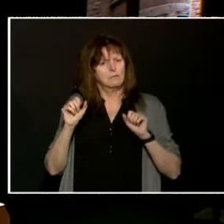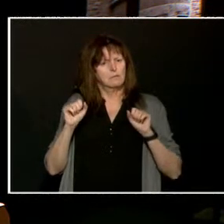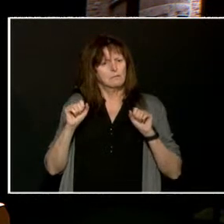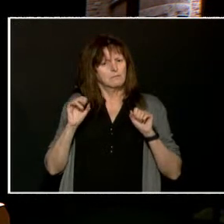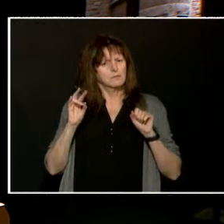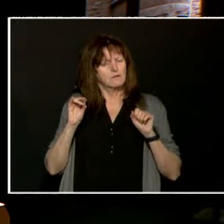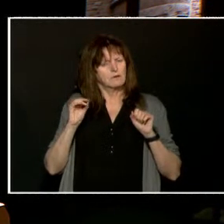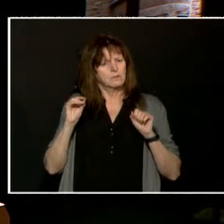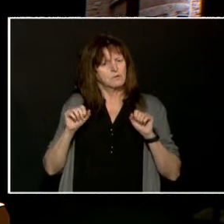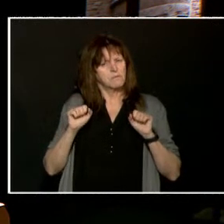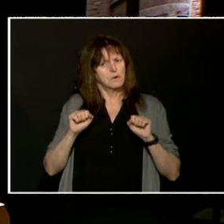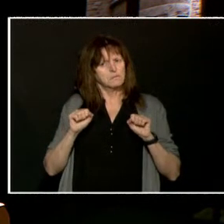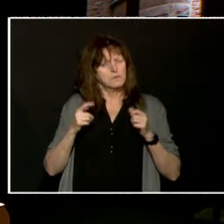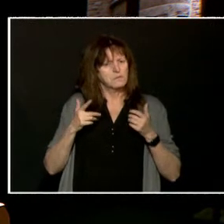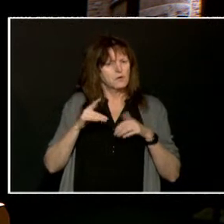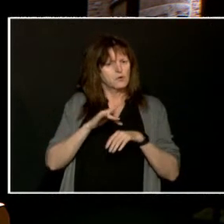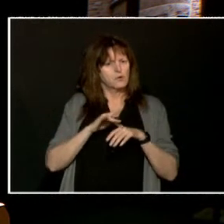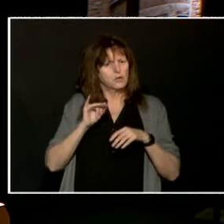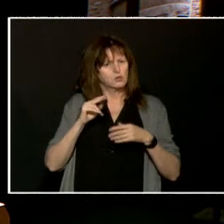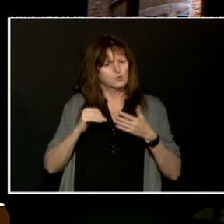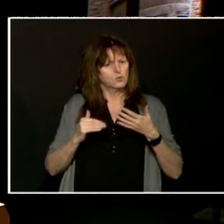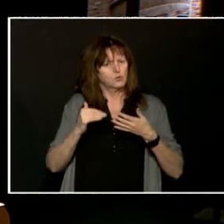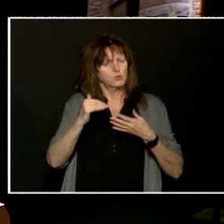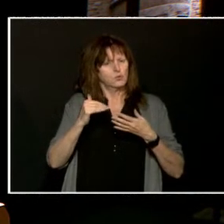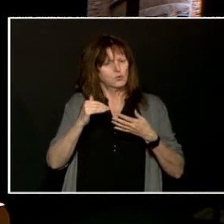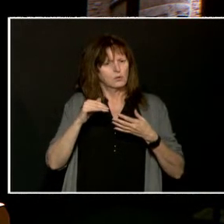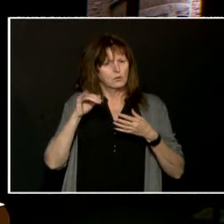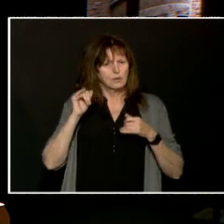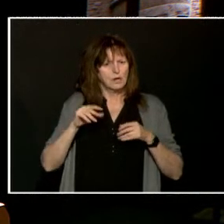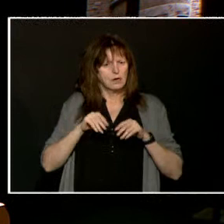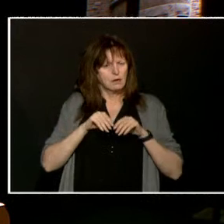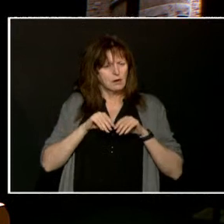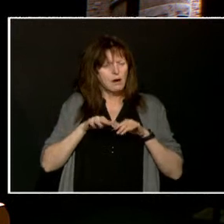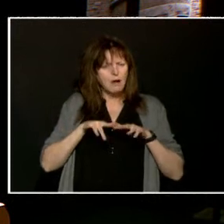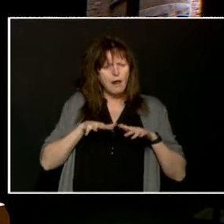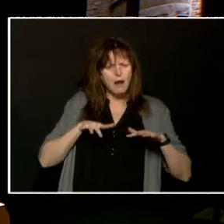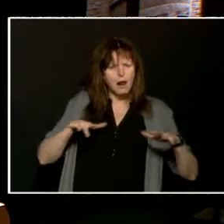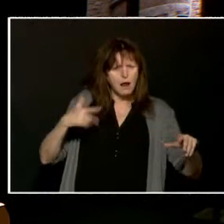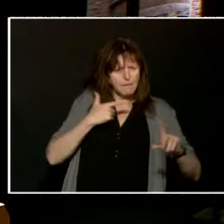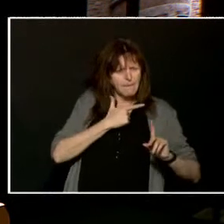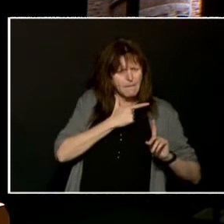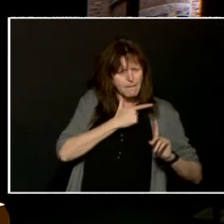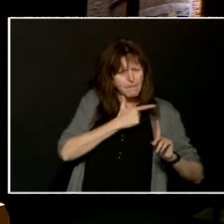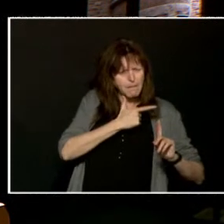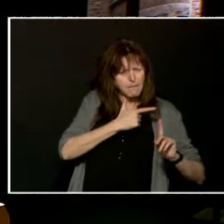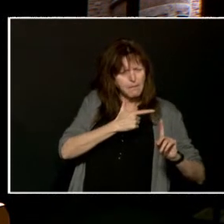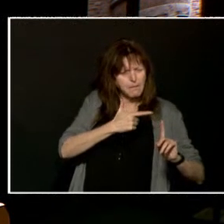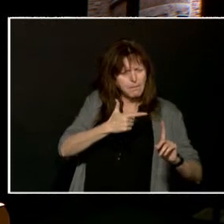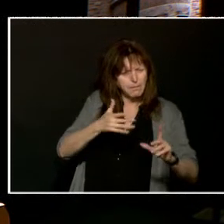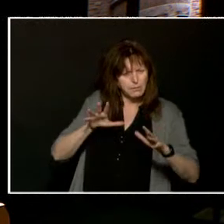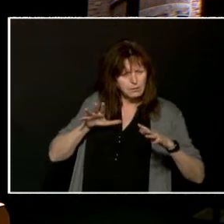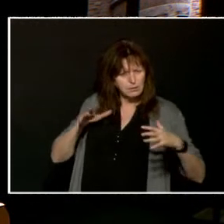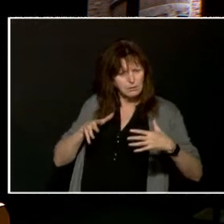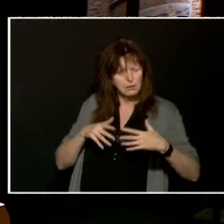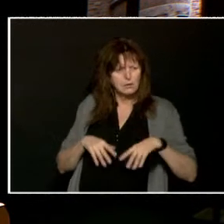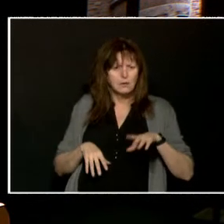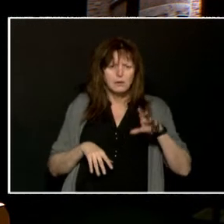often cited as a herd immunity number. It's the same number the federal government's using for a one-dose number.